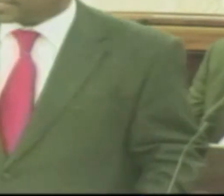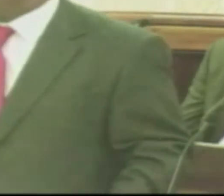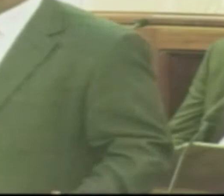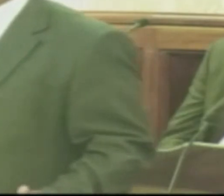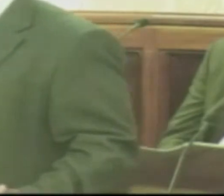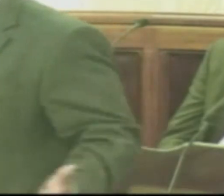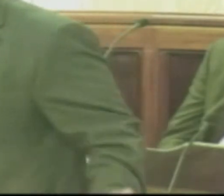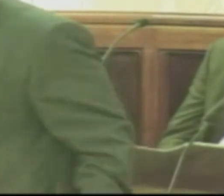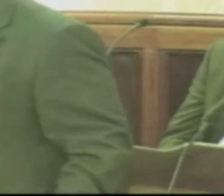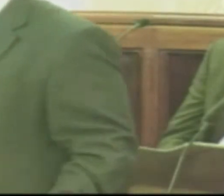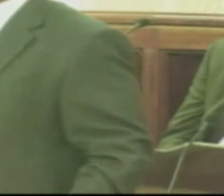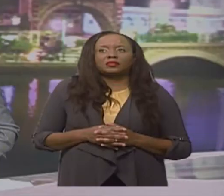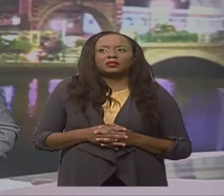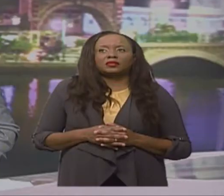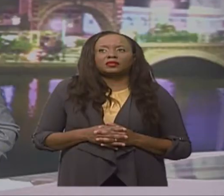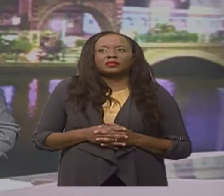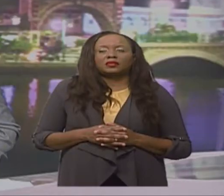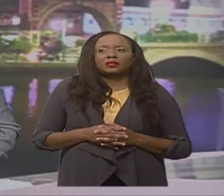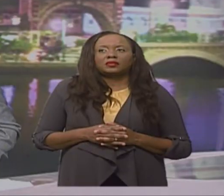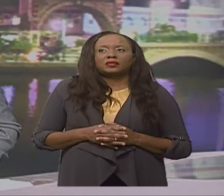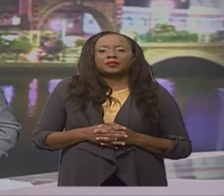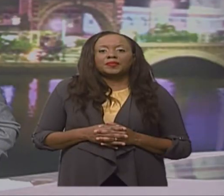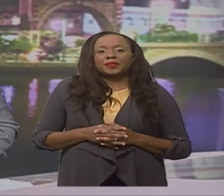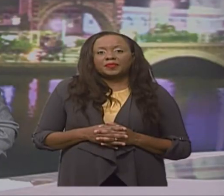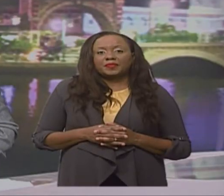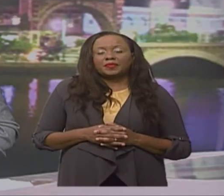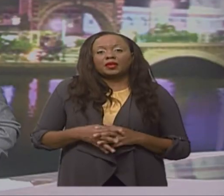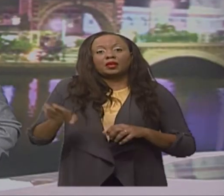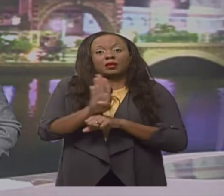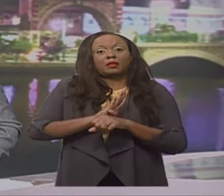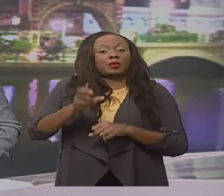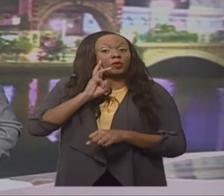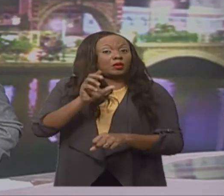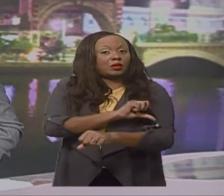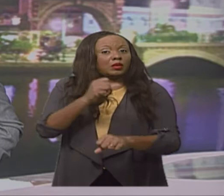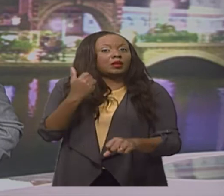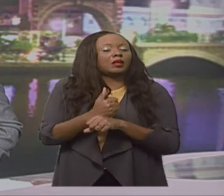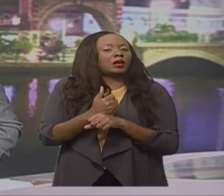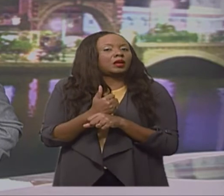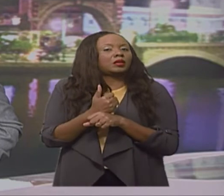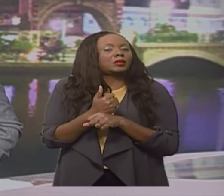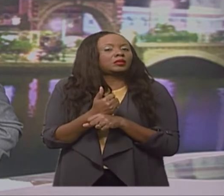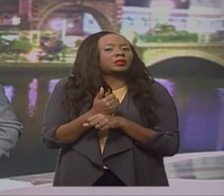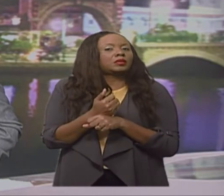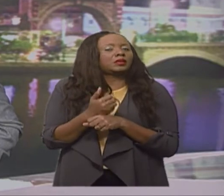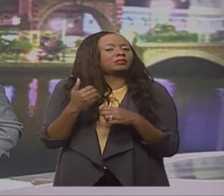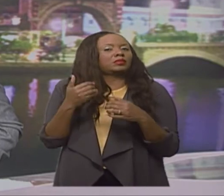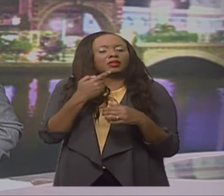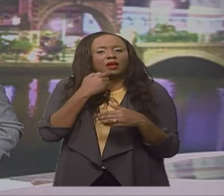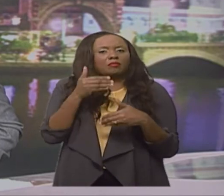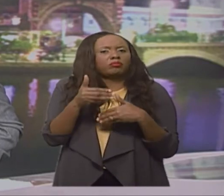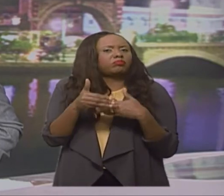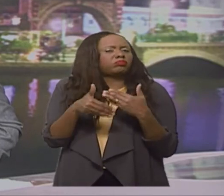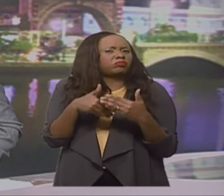utilized at all. Meanwhile, the Barbados Water Authority is a step closer to starting repairs on the damaged